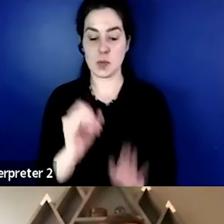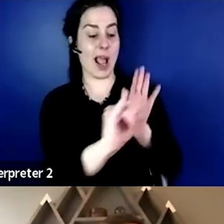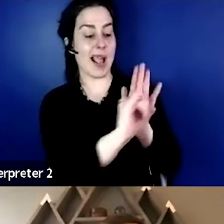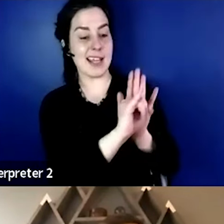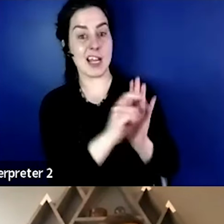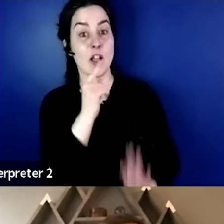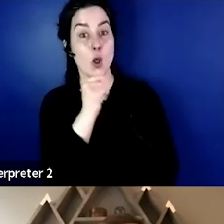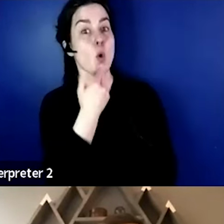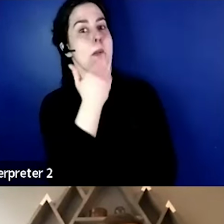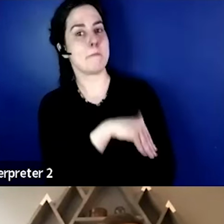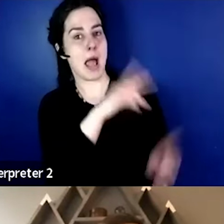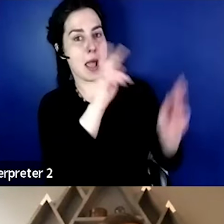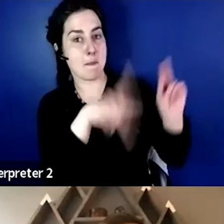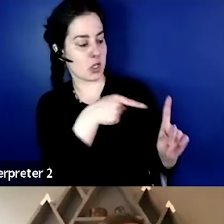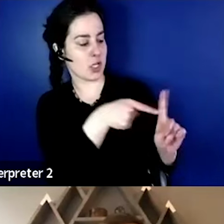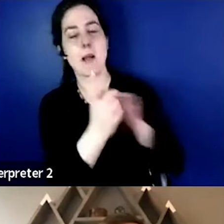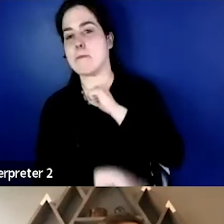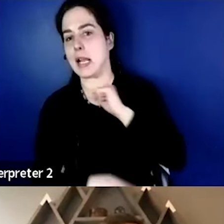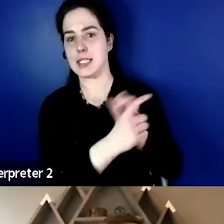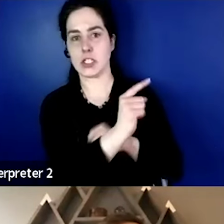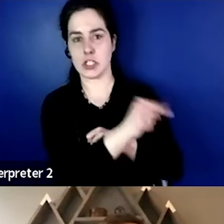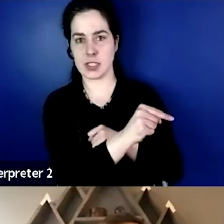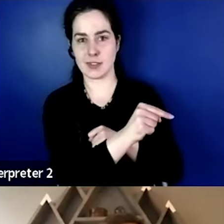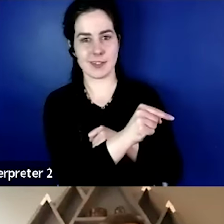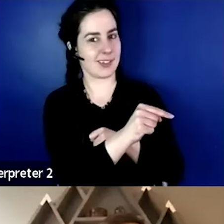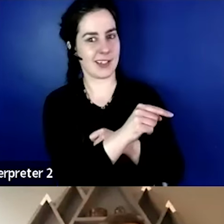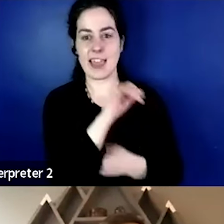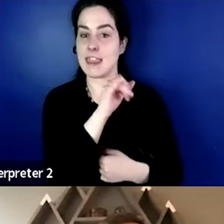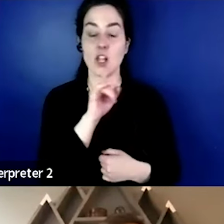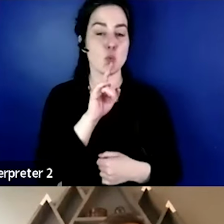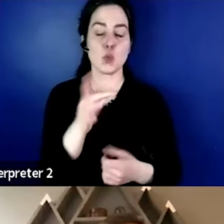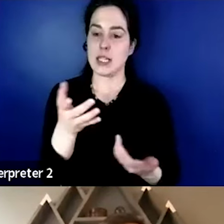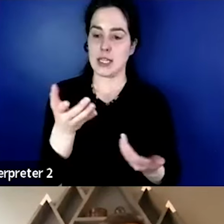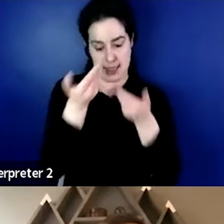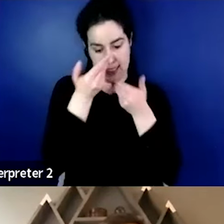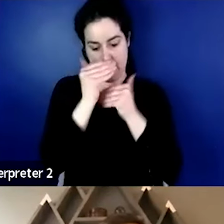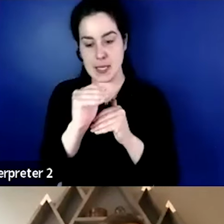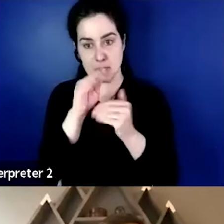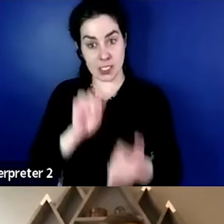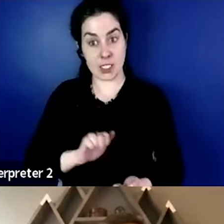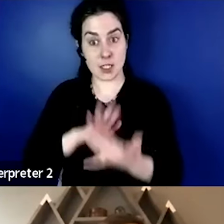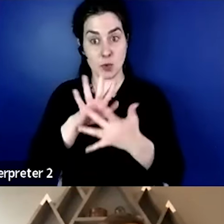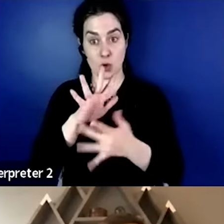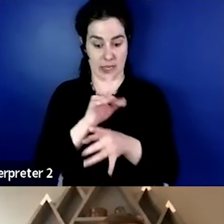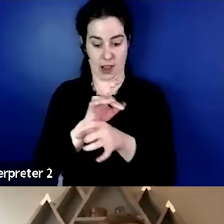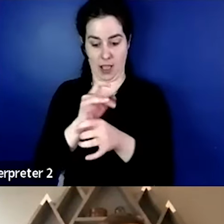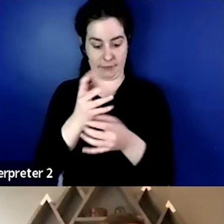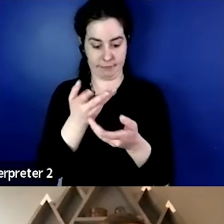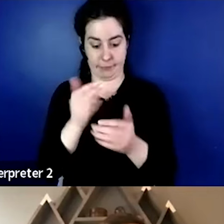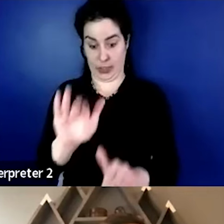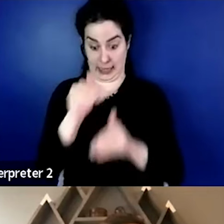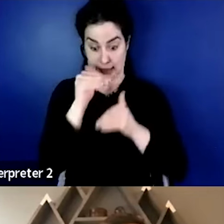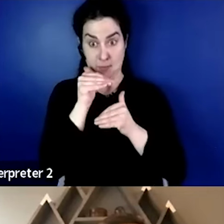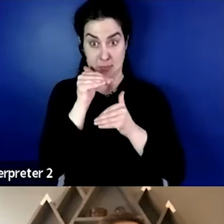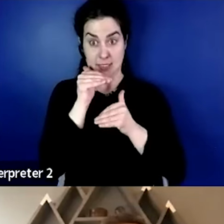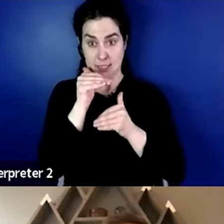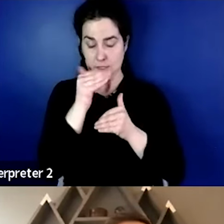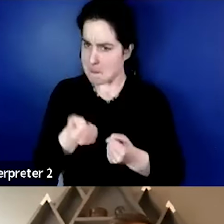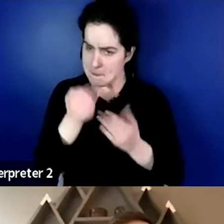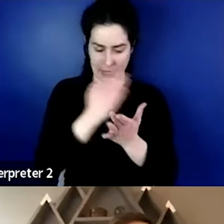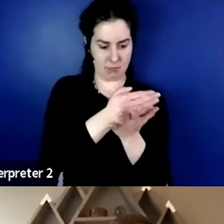bad person and punishing them. That is a very, very limited approach. And it ties our hands, quite frankly, when there are many, many other things